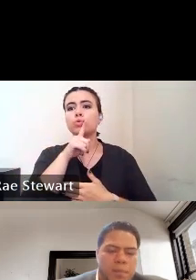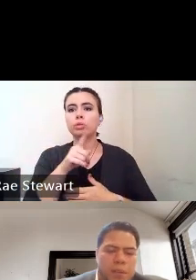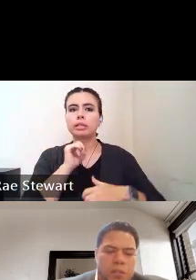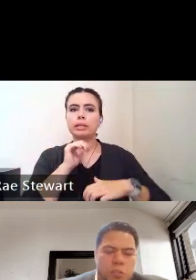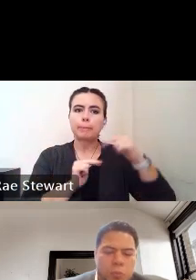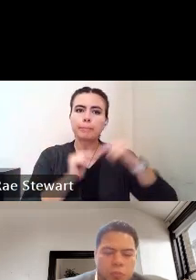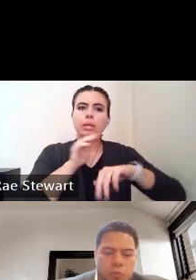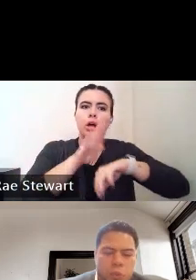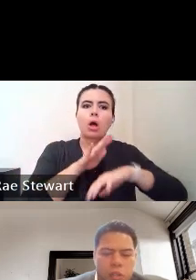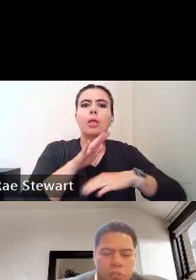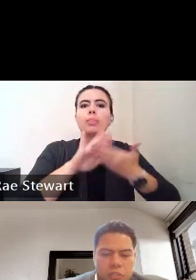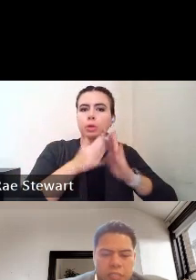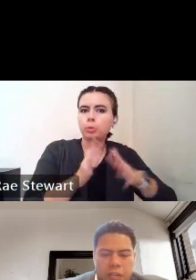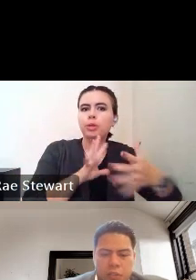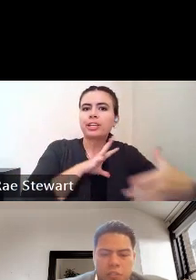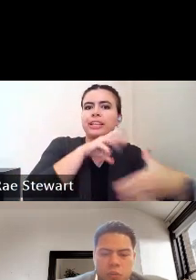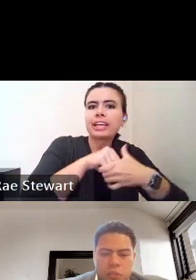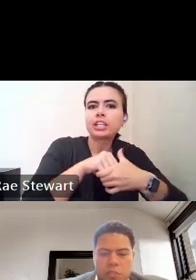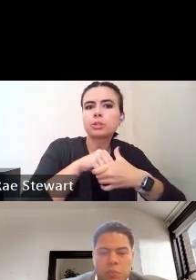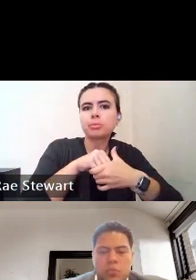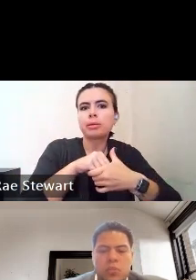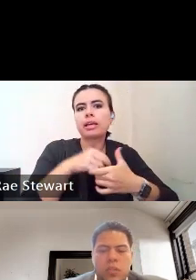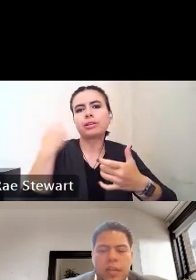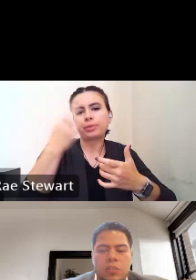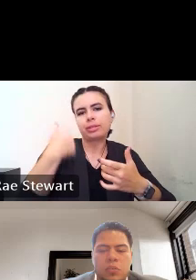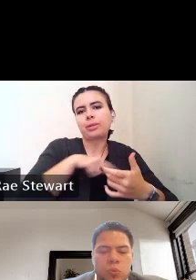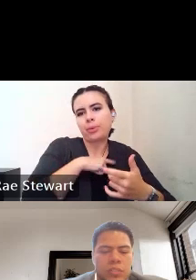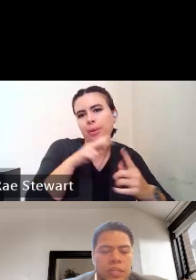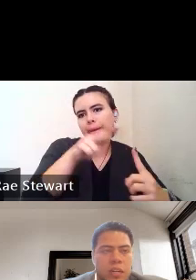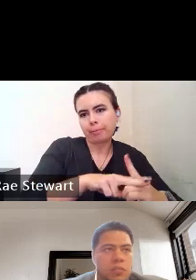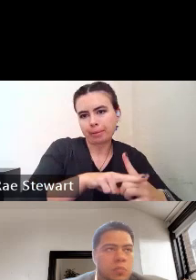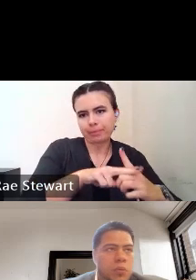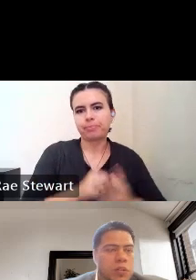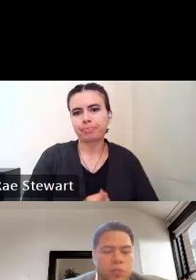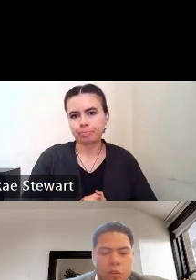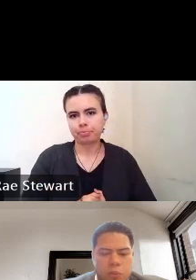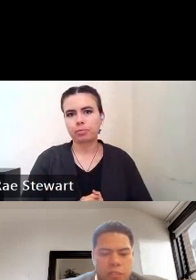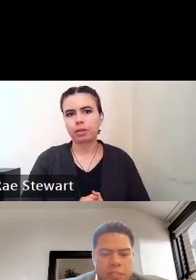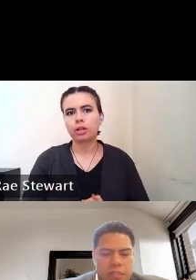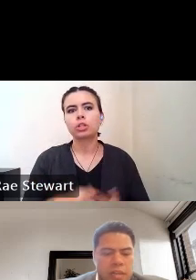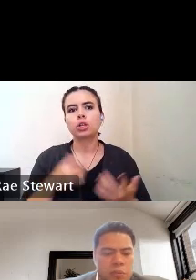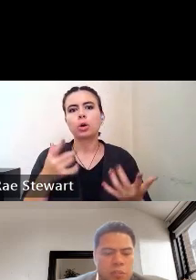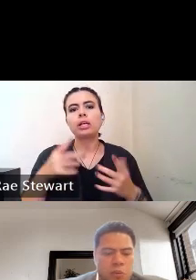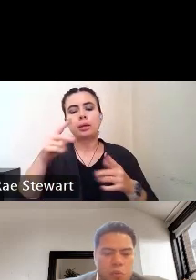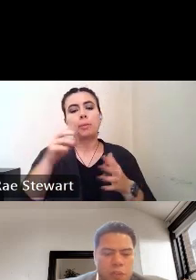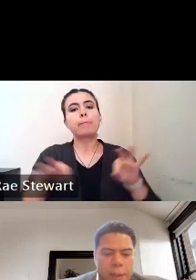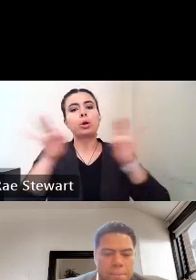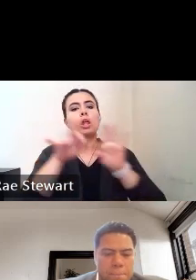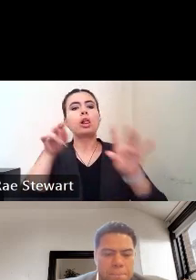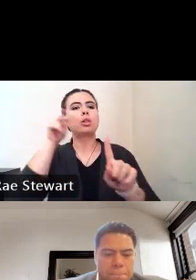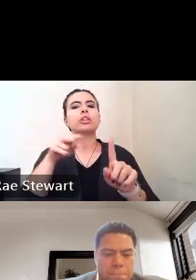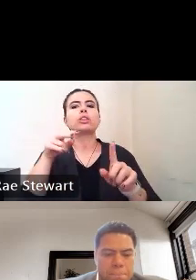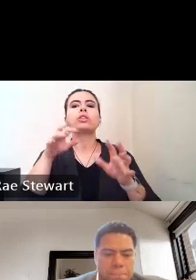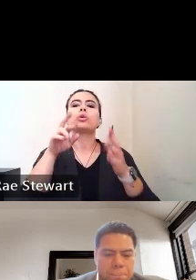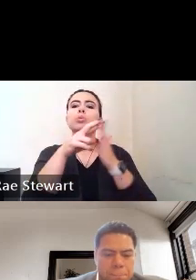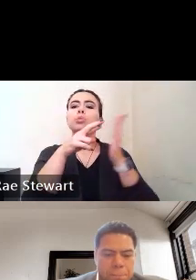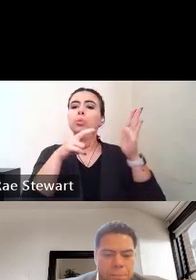apply. So to understand how this works, it's important to look at the rules that govern the program. If we go to the next slide, we can go over that.